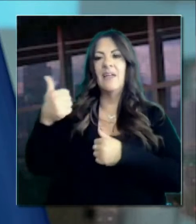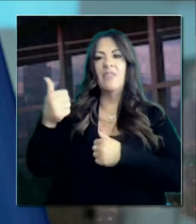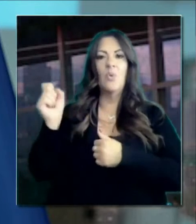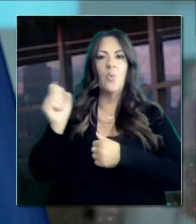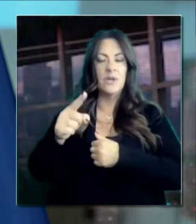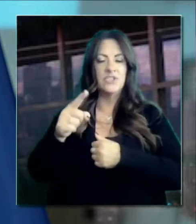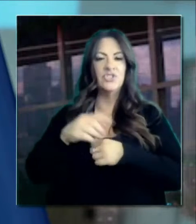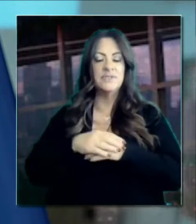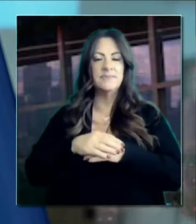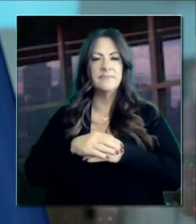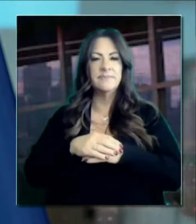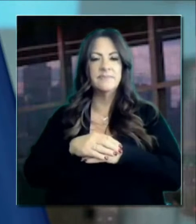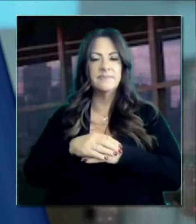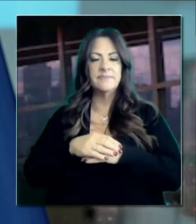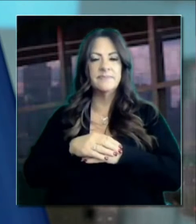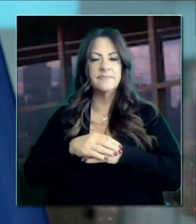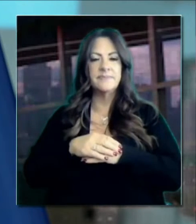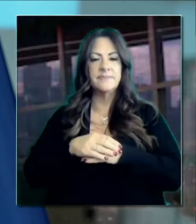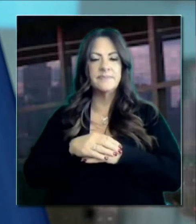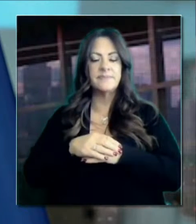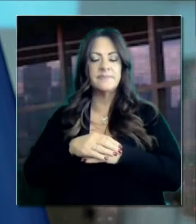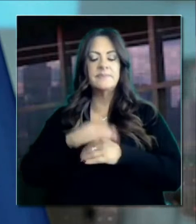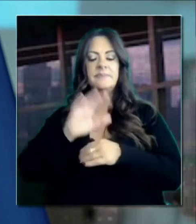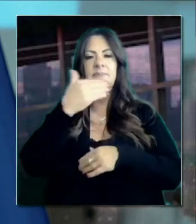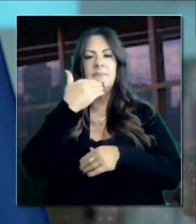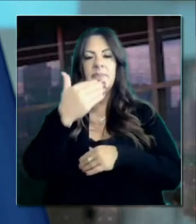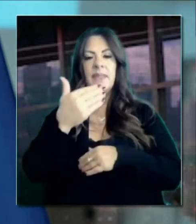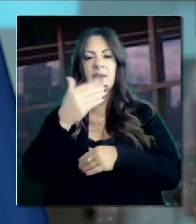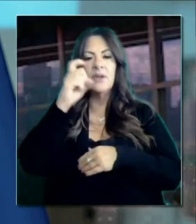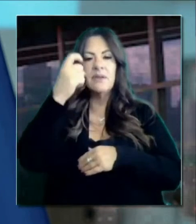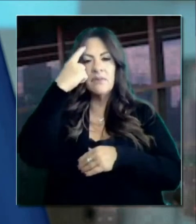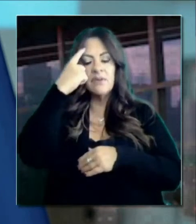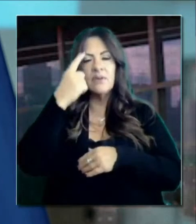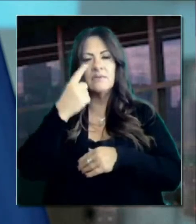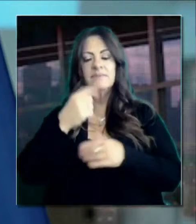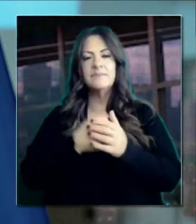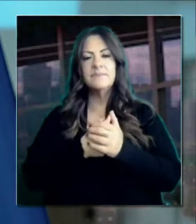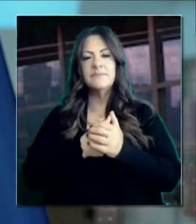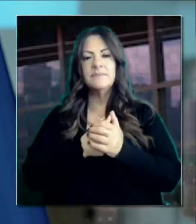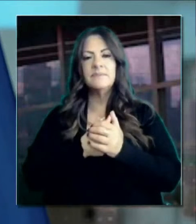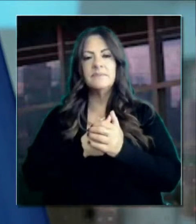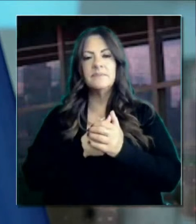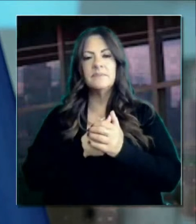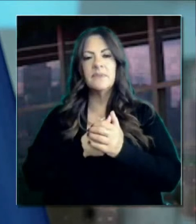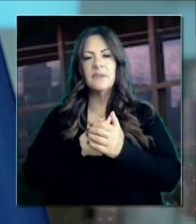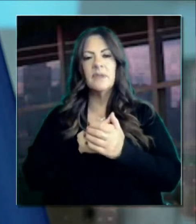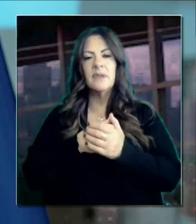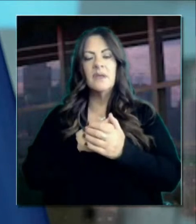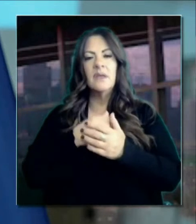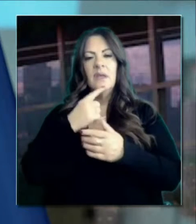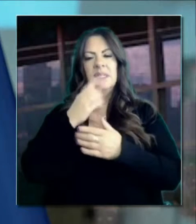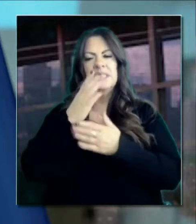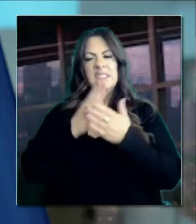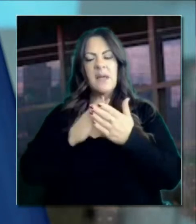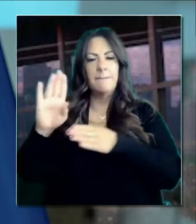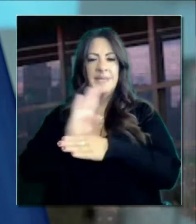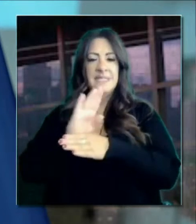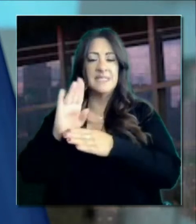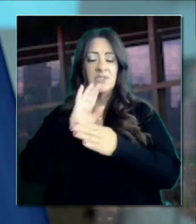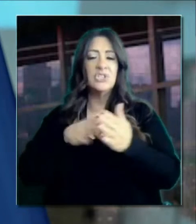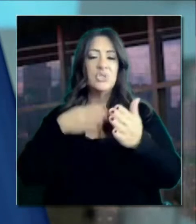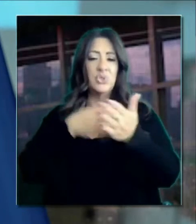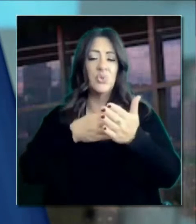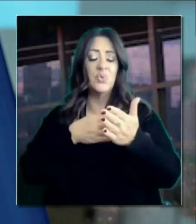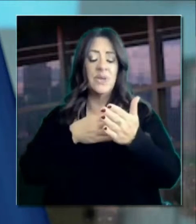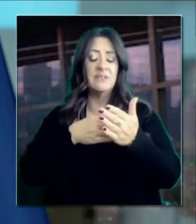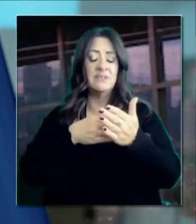Governor, thanks for taking our questions. I have mine is twofold. First, I reached out to the industries that are suing the state for decisions that are being